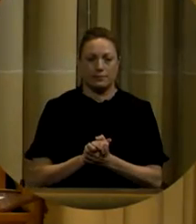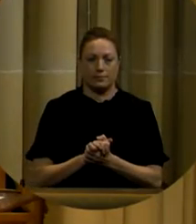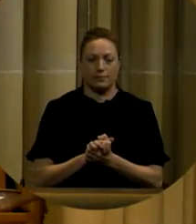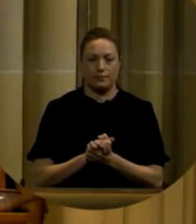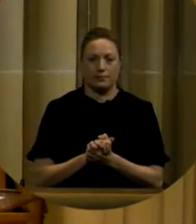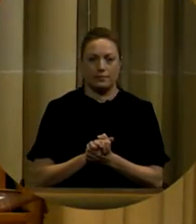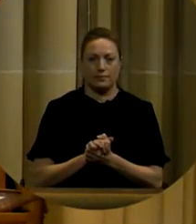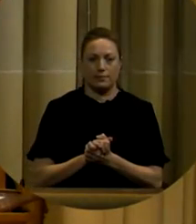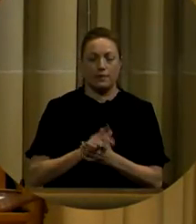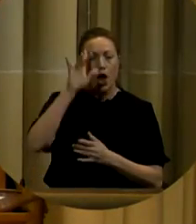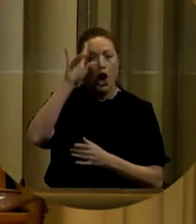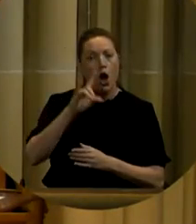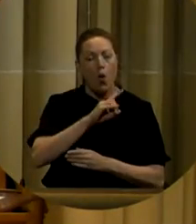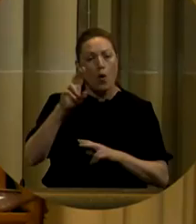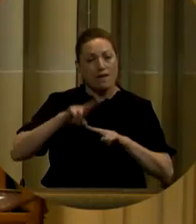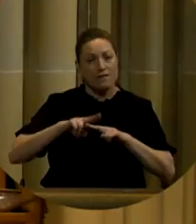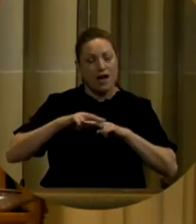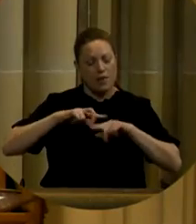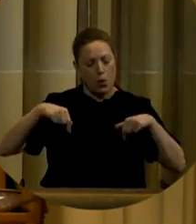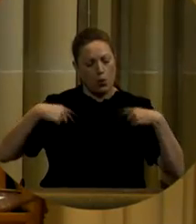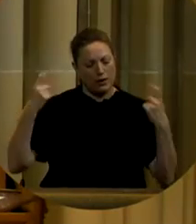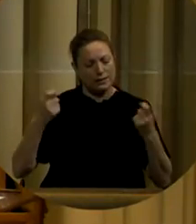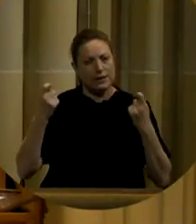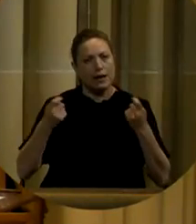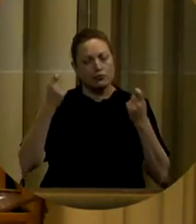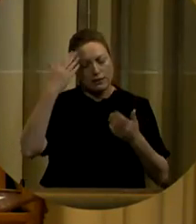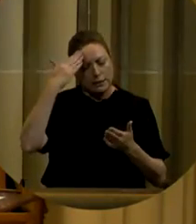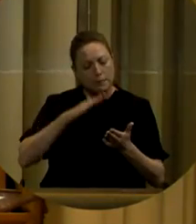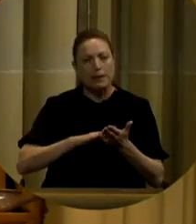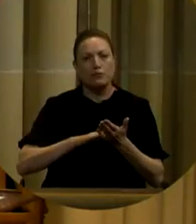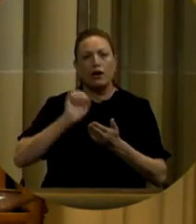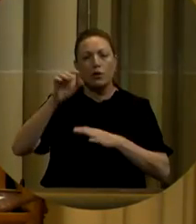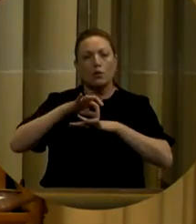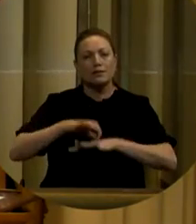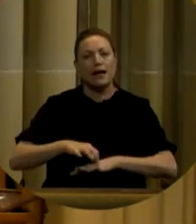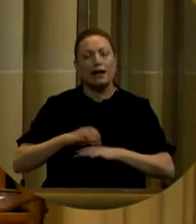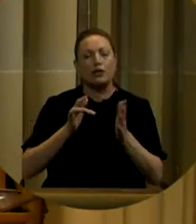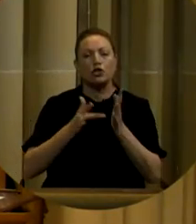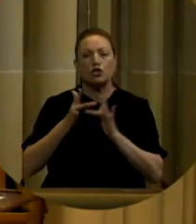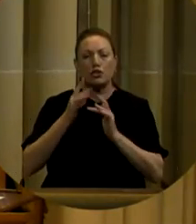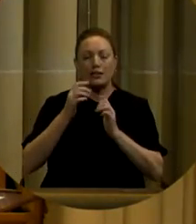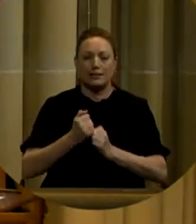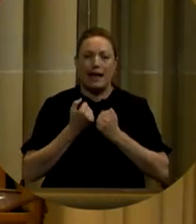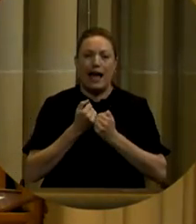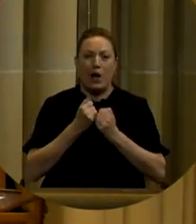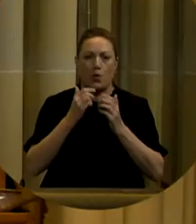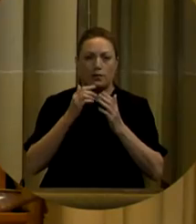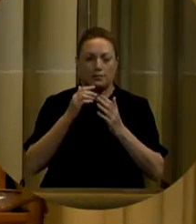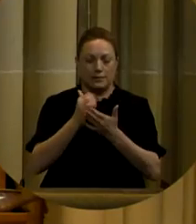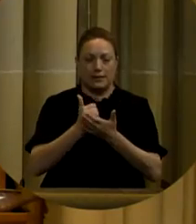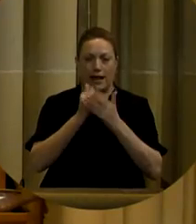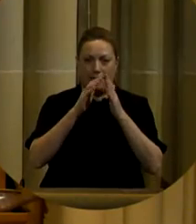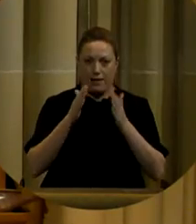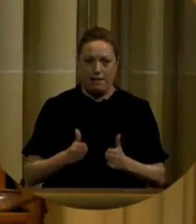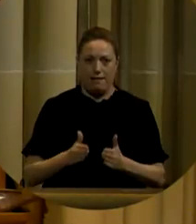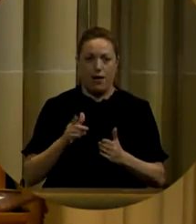Therefore, Holy Father, as we celebrate the memorial of Christ, your Son, our Savior, whom you led through his passion and